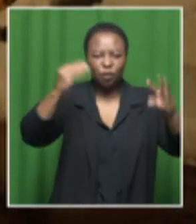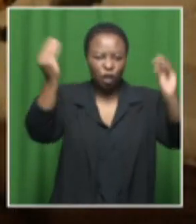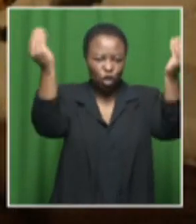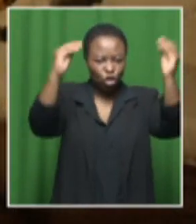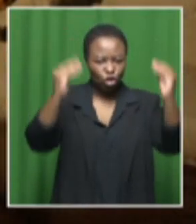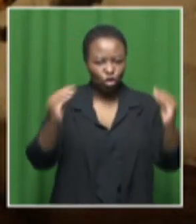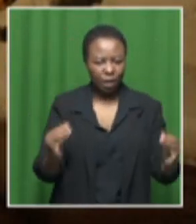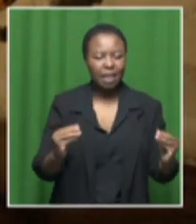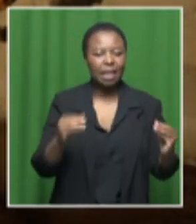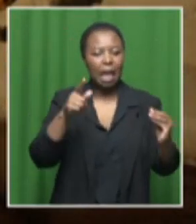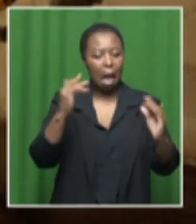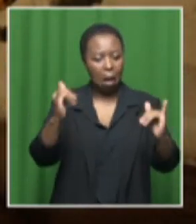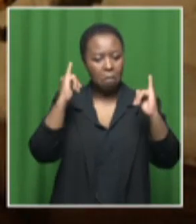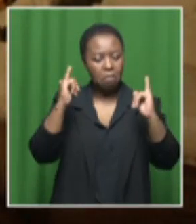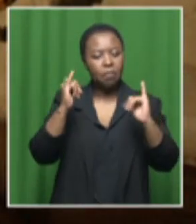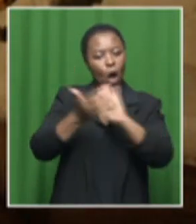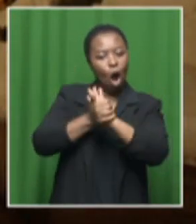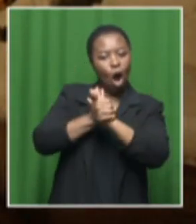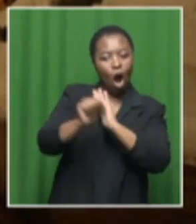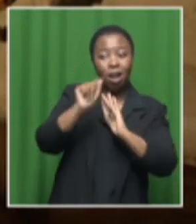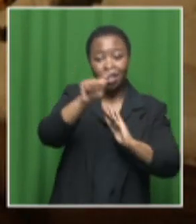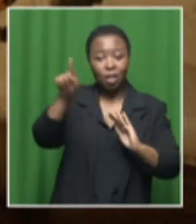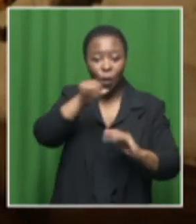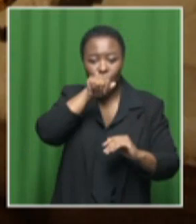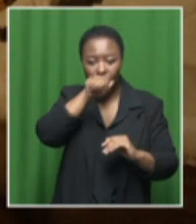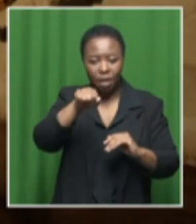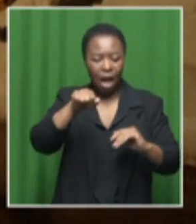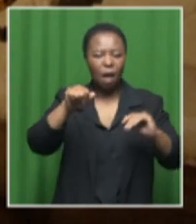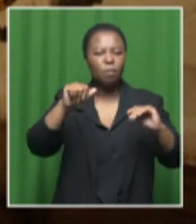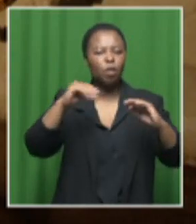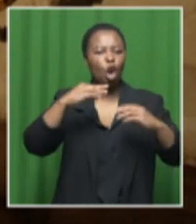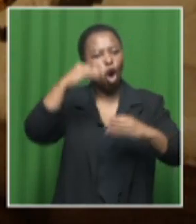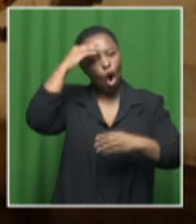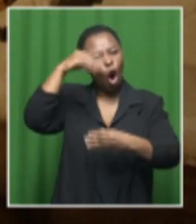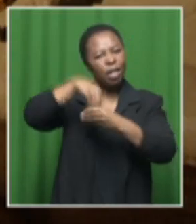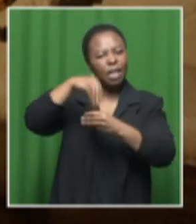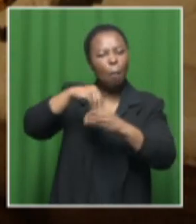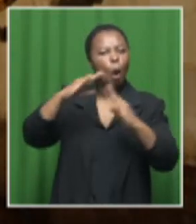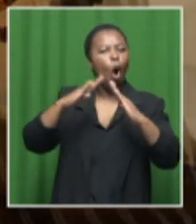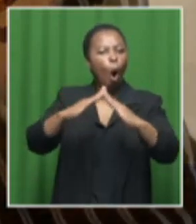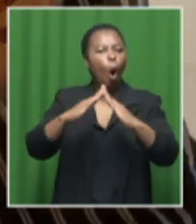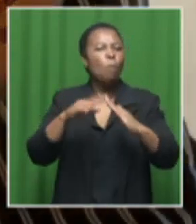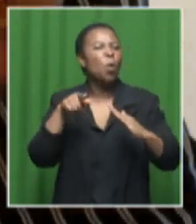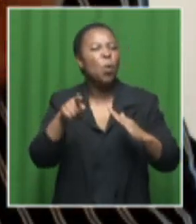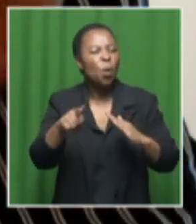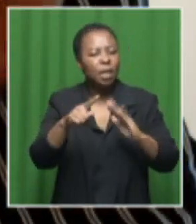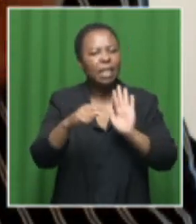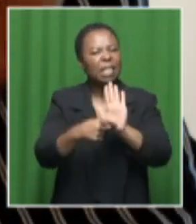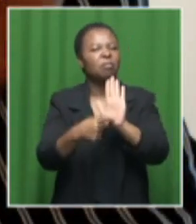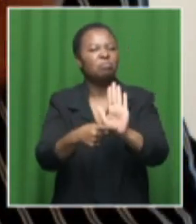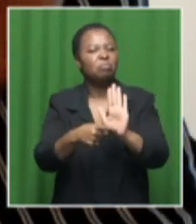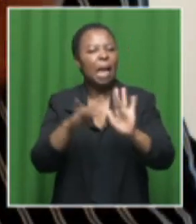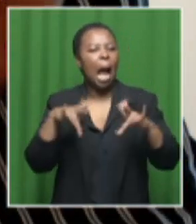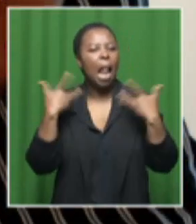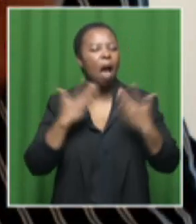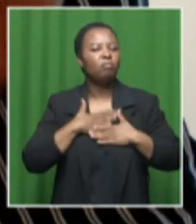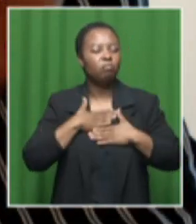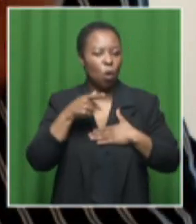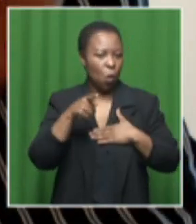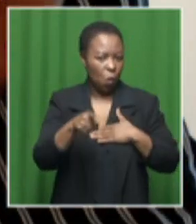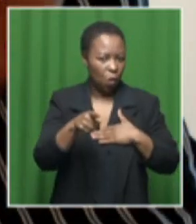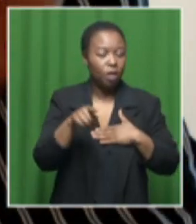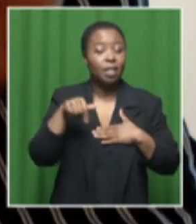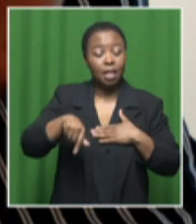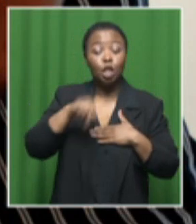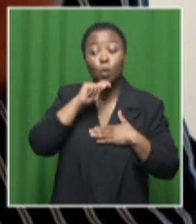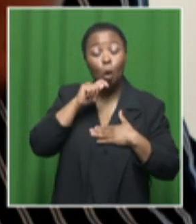exhibition invites art lovers to reflect on the concept of home and its symbolism in our lives. Visual artist Tshepo Phokojoe is here with us this